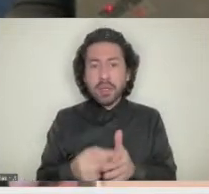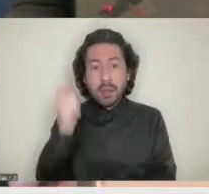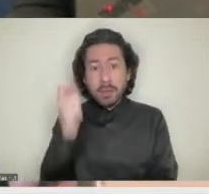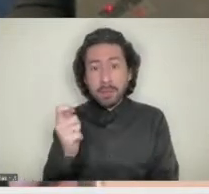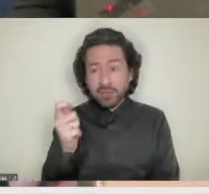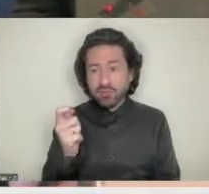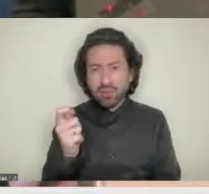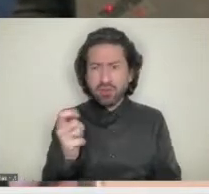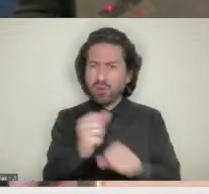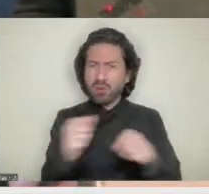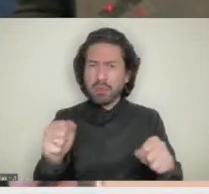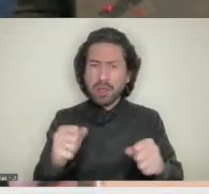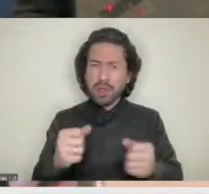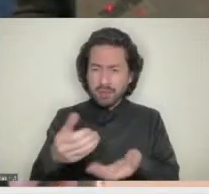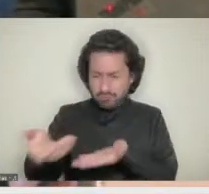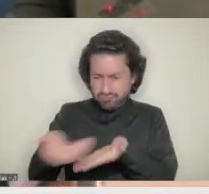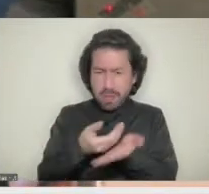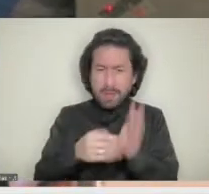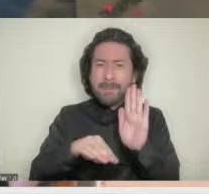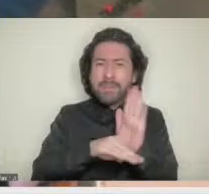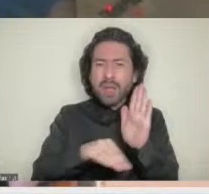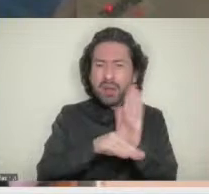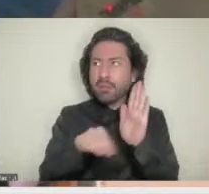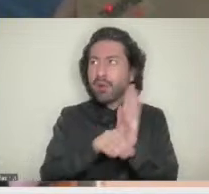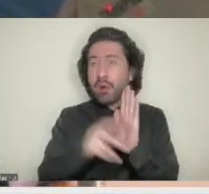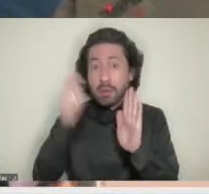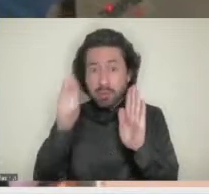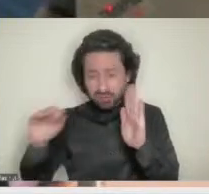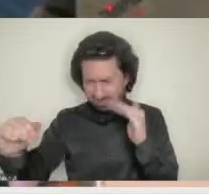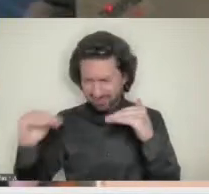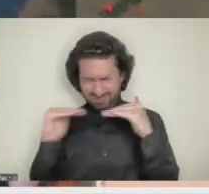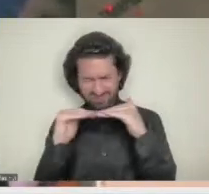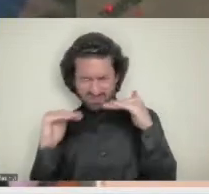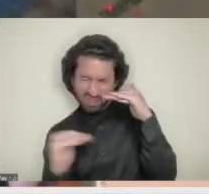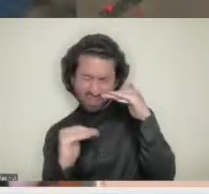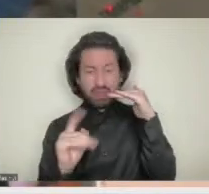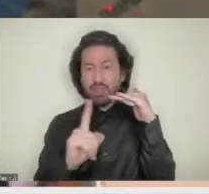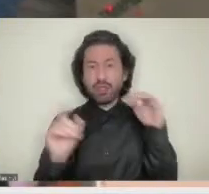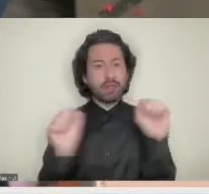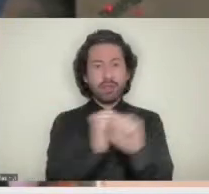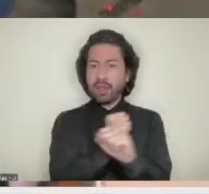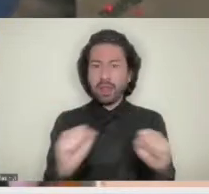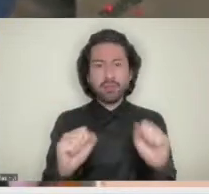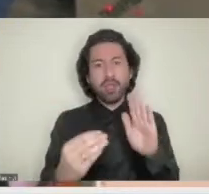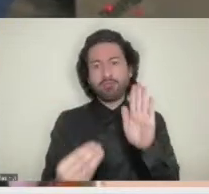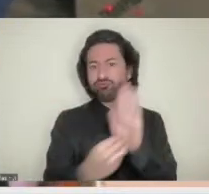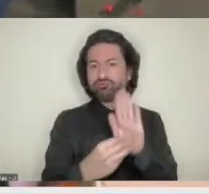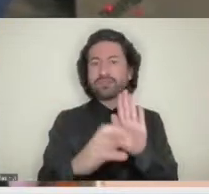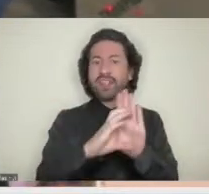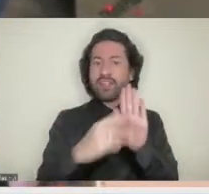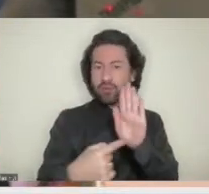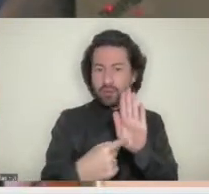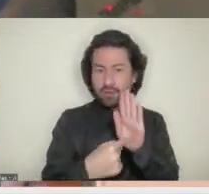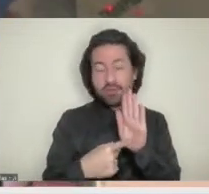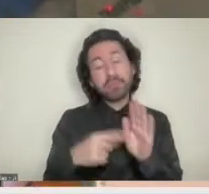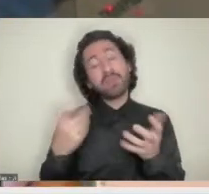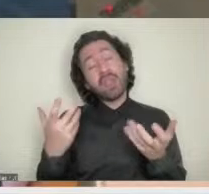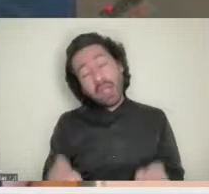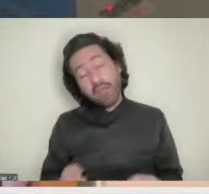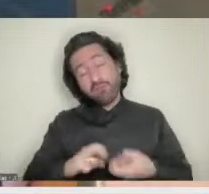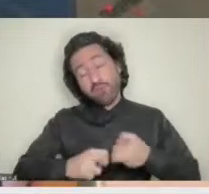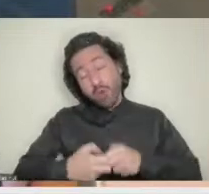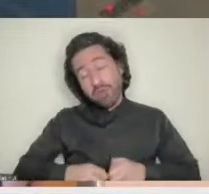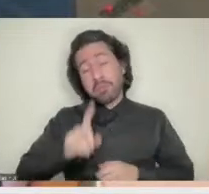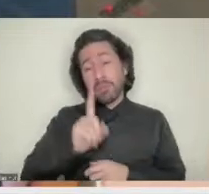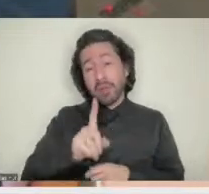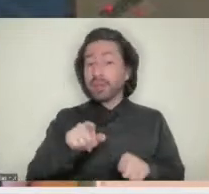says that no pension can be less than the minimum wage. Of course, there are always challenges of financial sustainability,